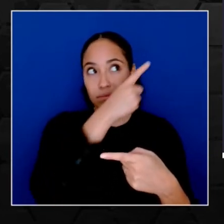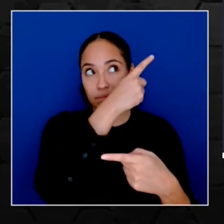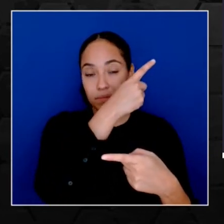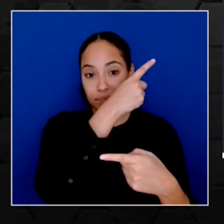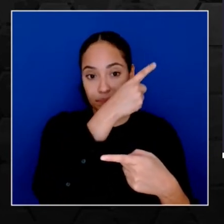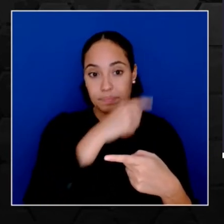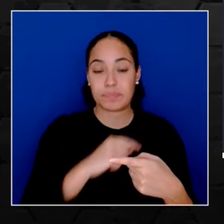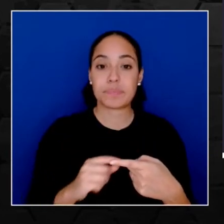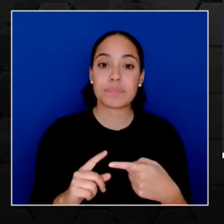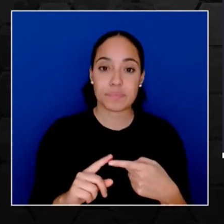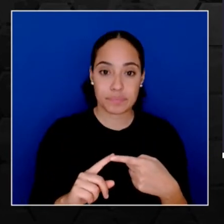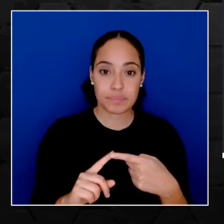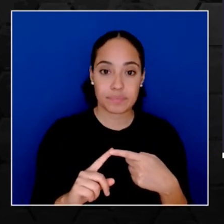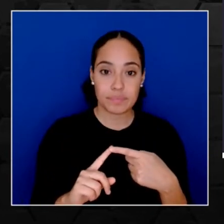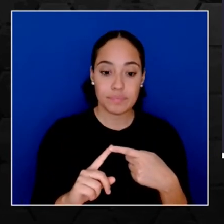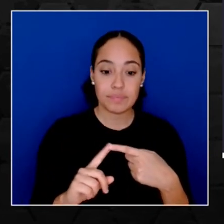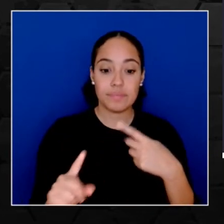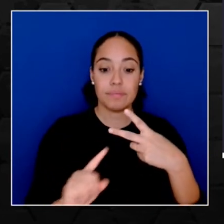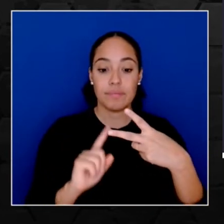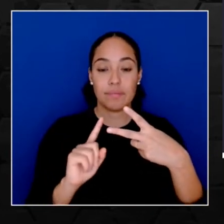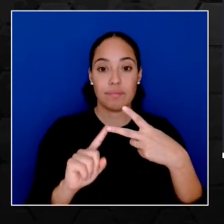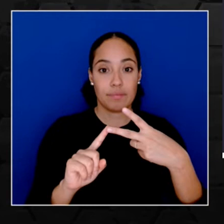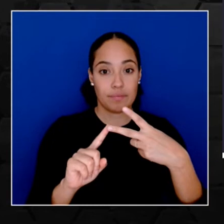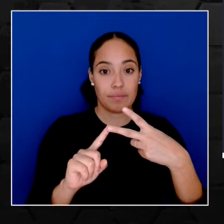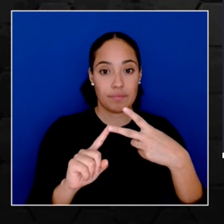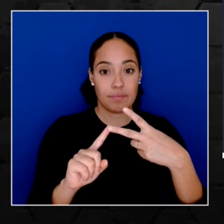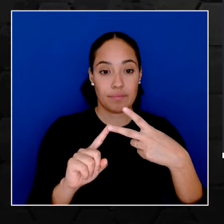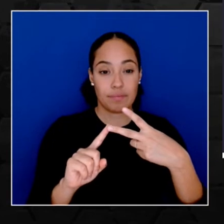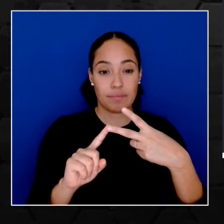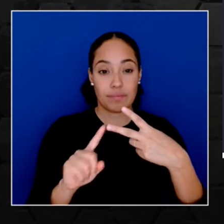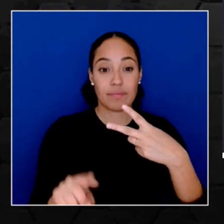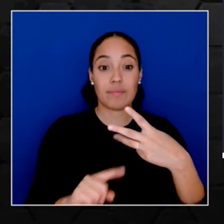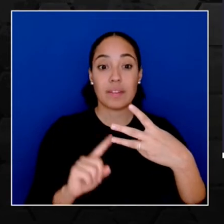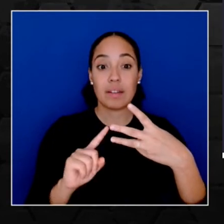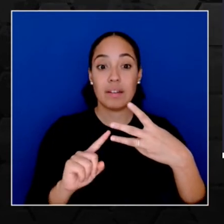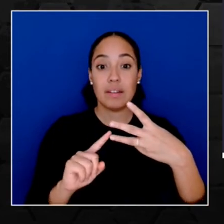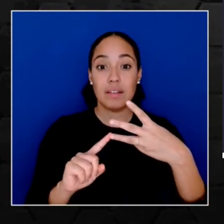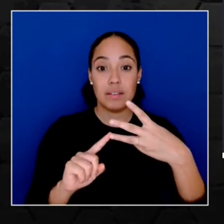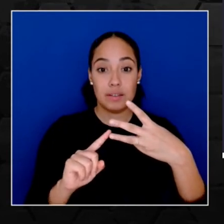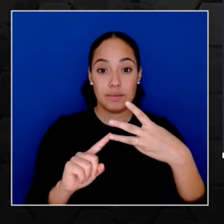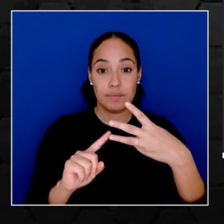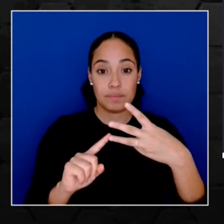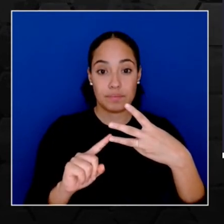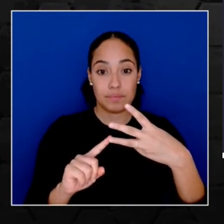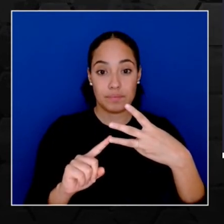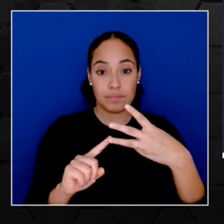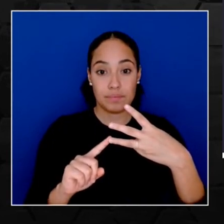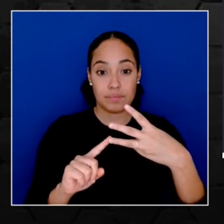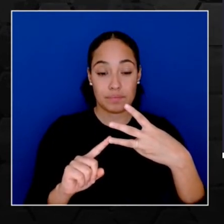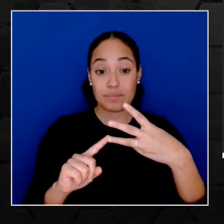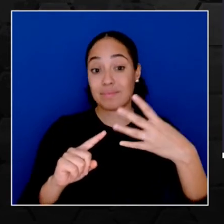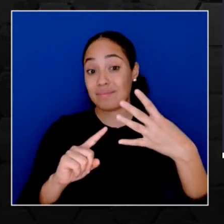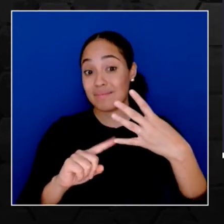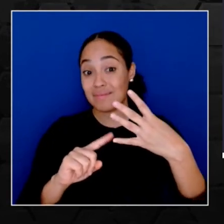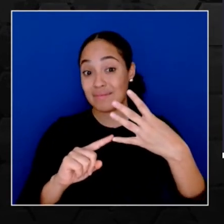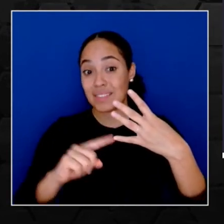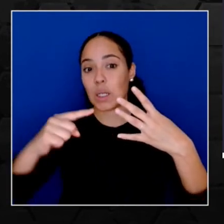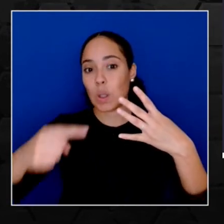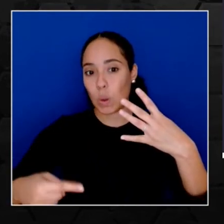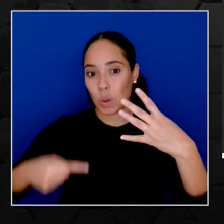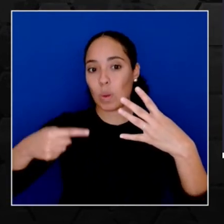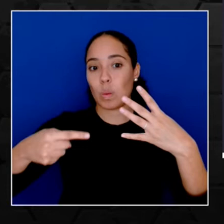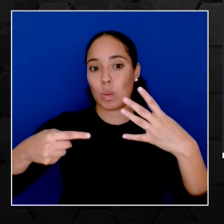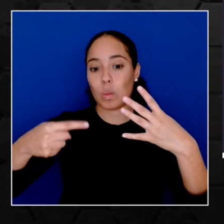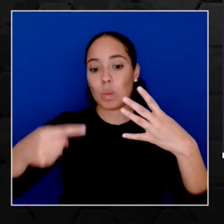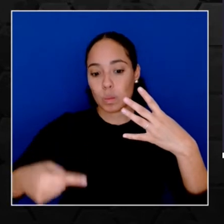weight is 4. So yeah, I hope so you got in that end. And I'm just creating a loop. Why I'm creating a loop? This is the p5.js part